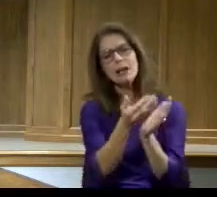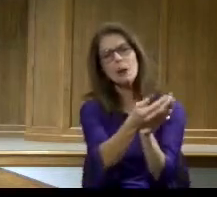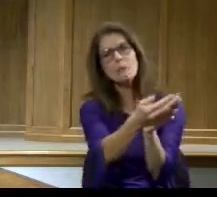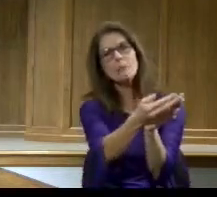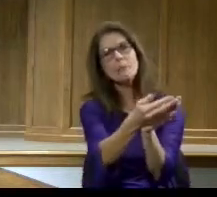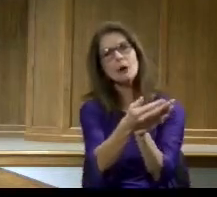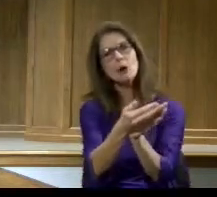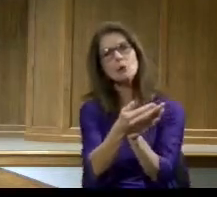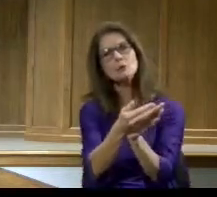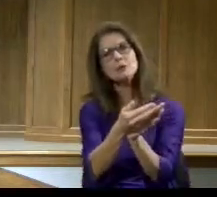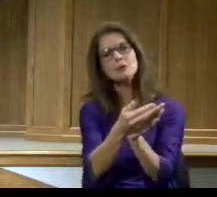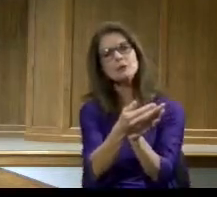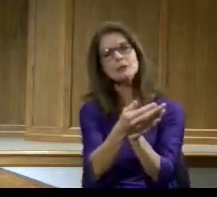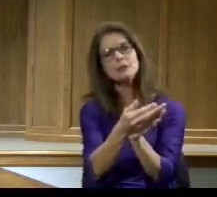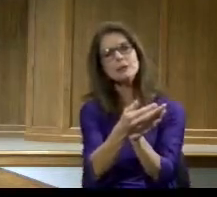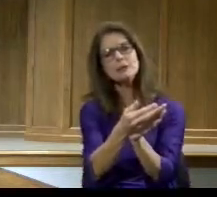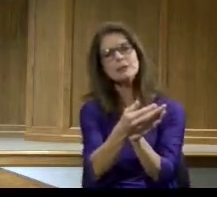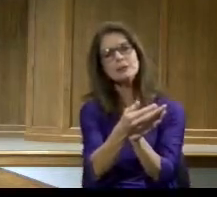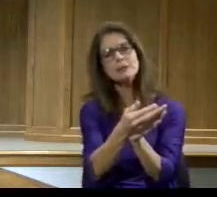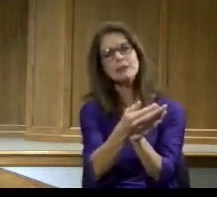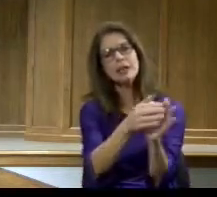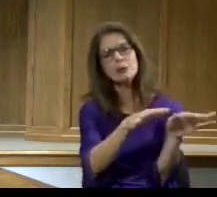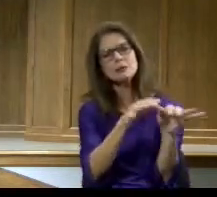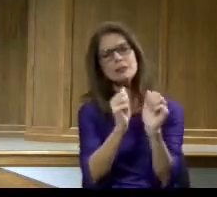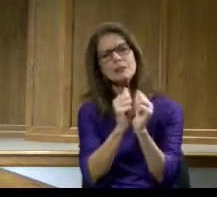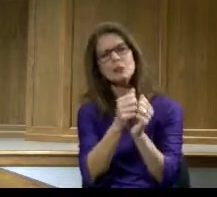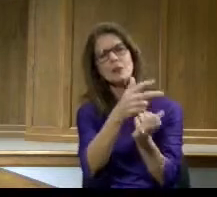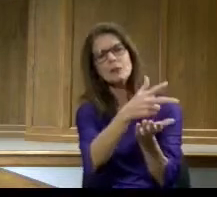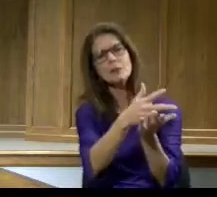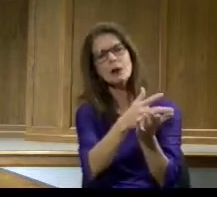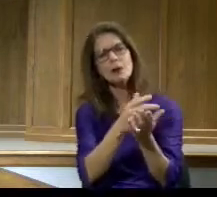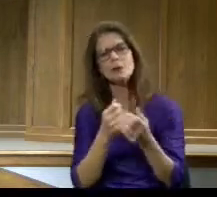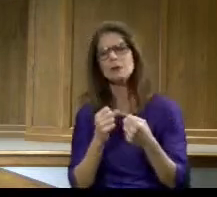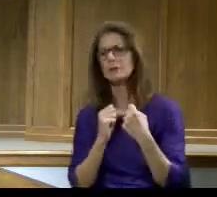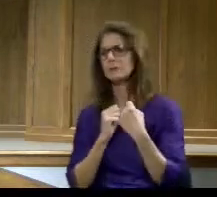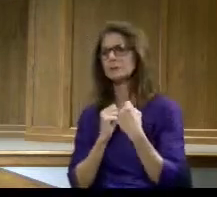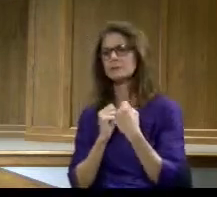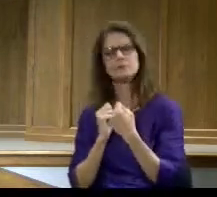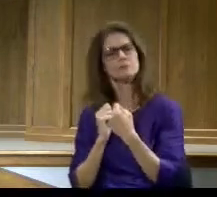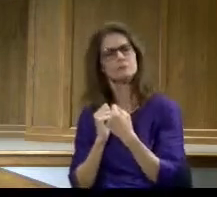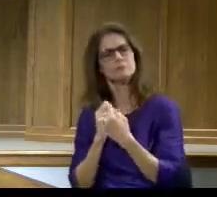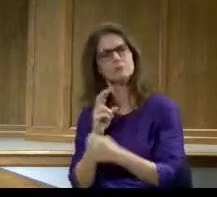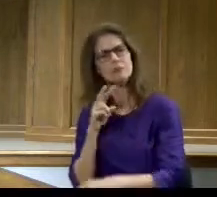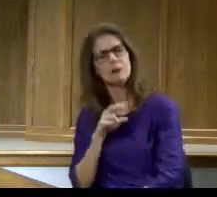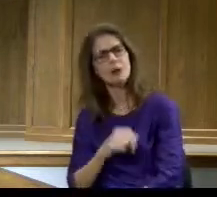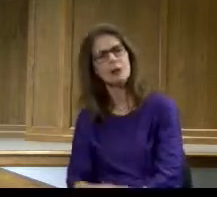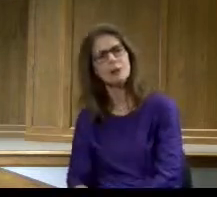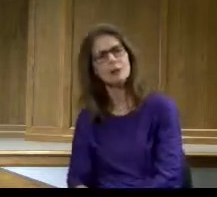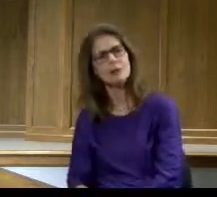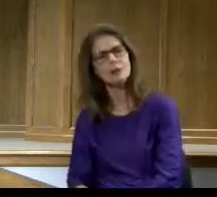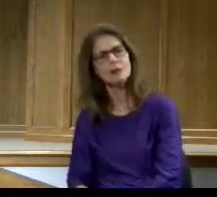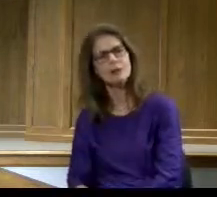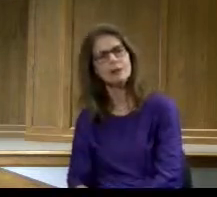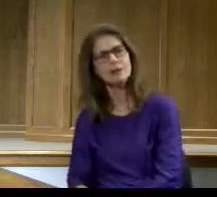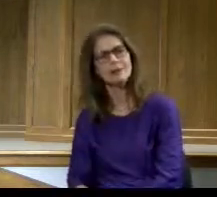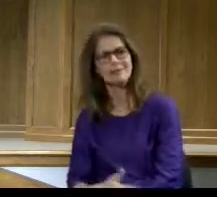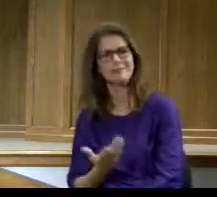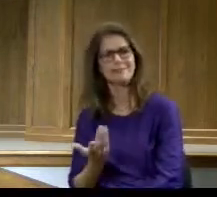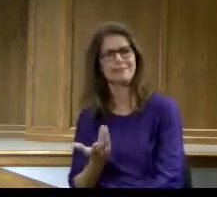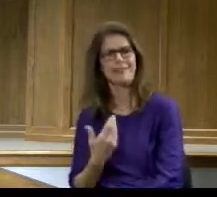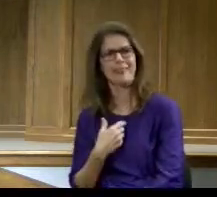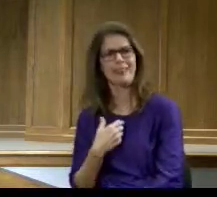I'm a little guy, and I kind of thought everybody went to church on Sunday morning. But they got a boat in the street.